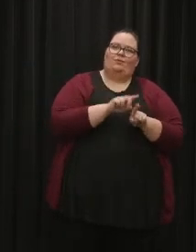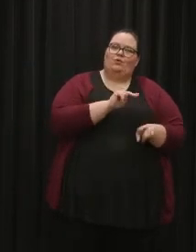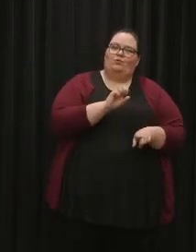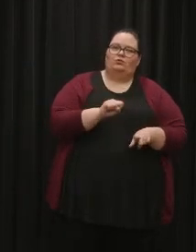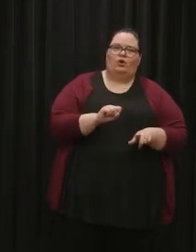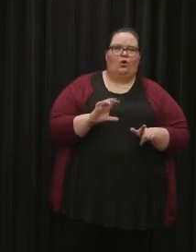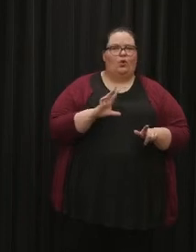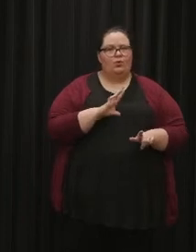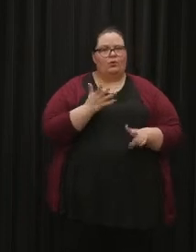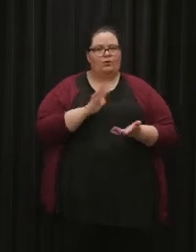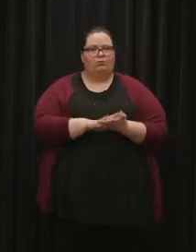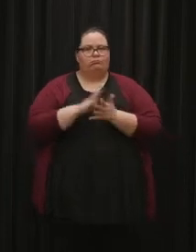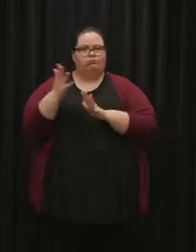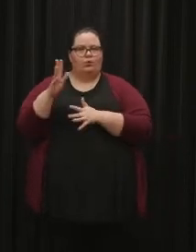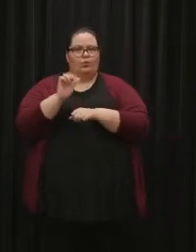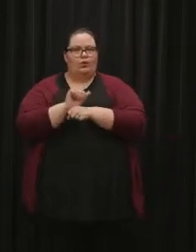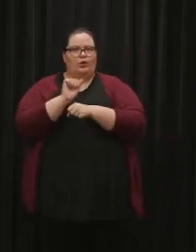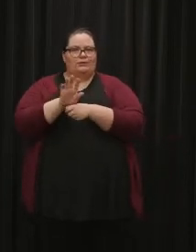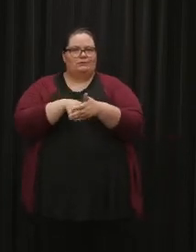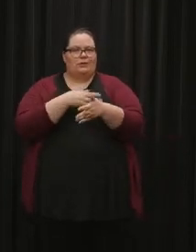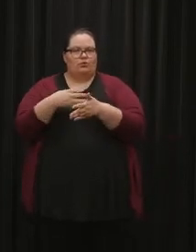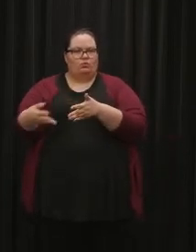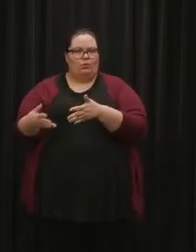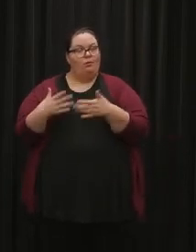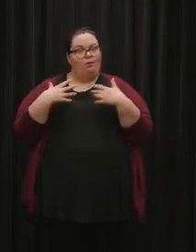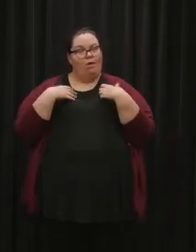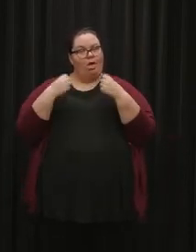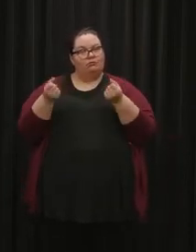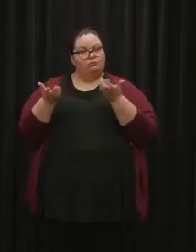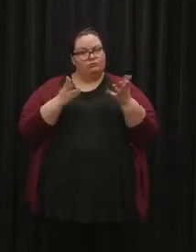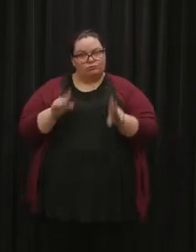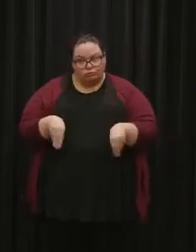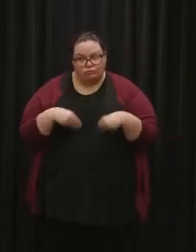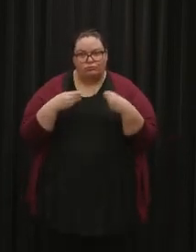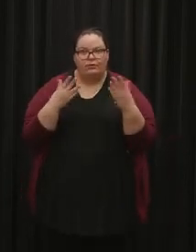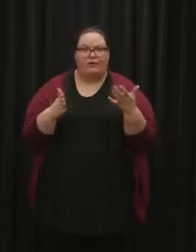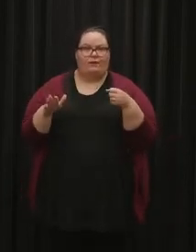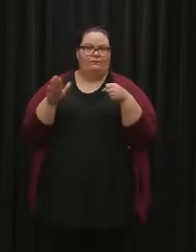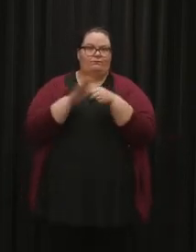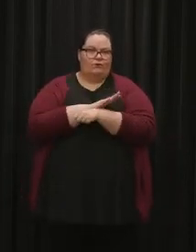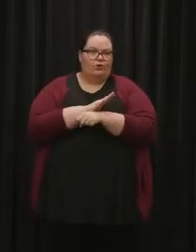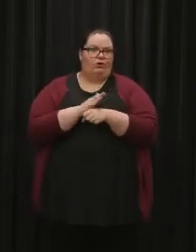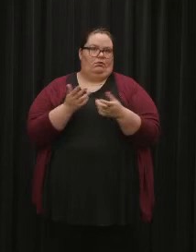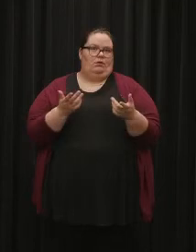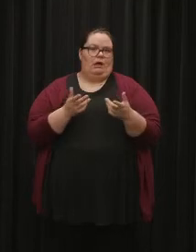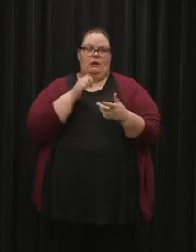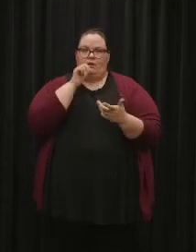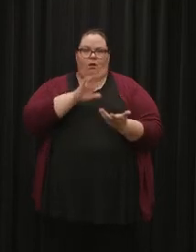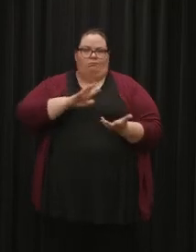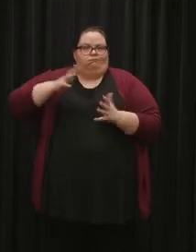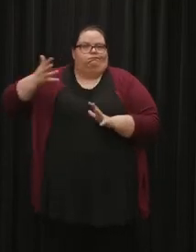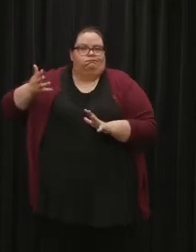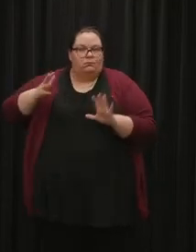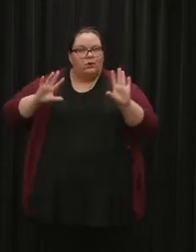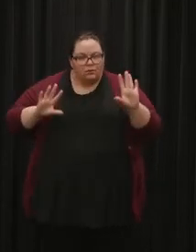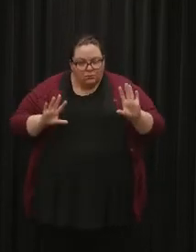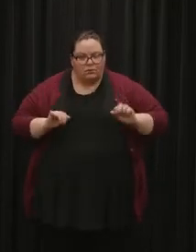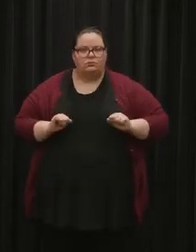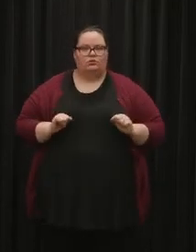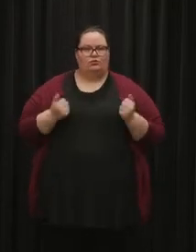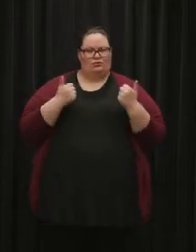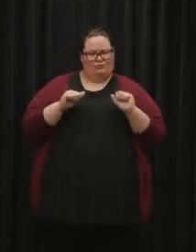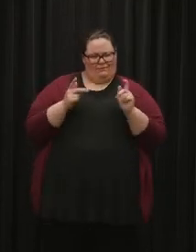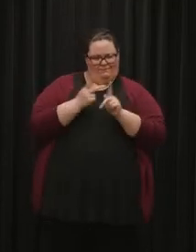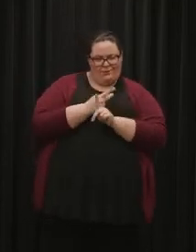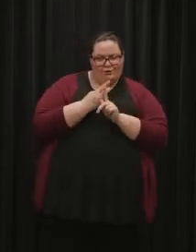anybody's need to work. We're trying to make sure that health service delivery is provided at the maximum capacity and not interrupt that. So we're trying to